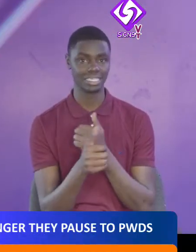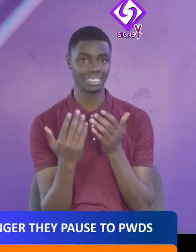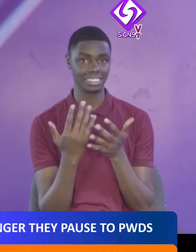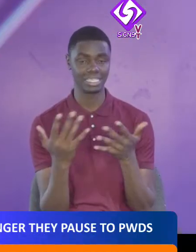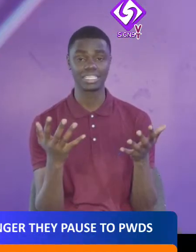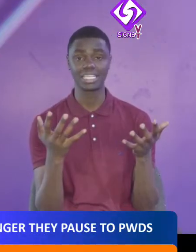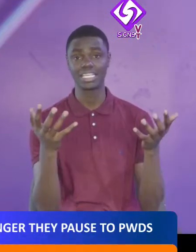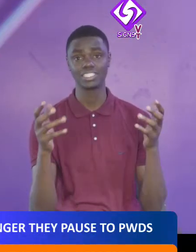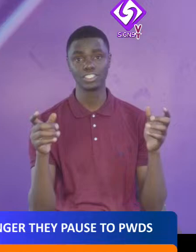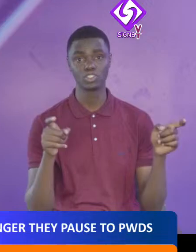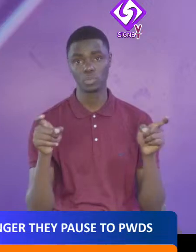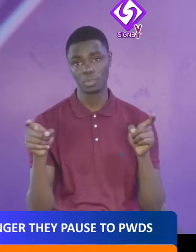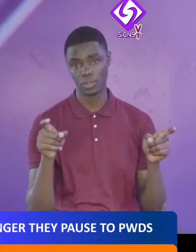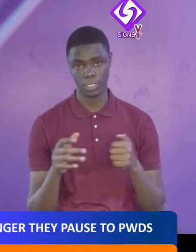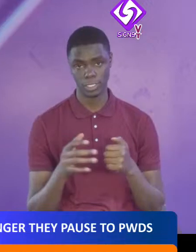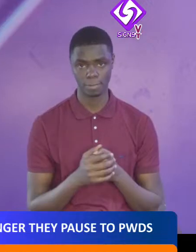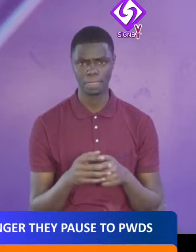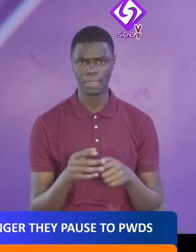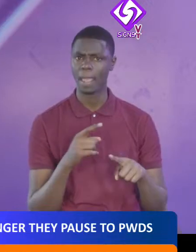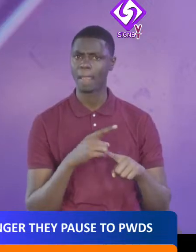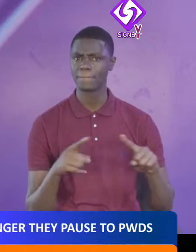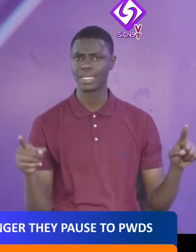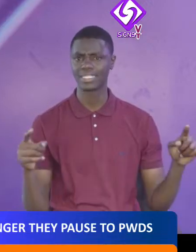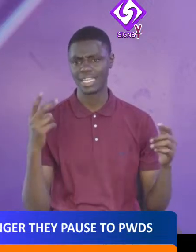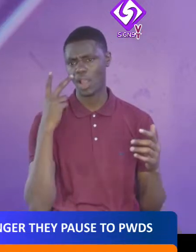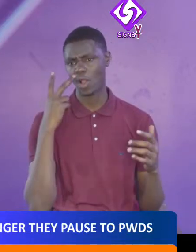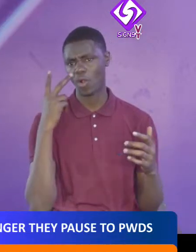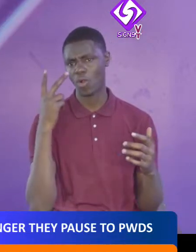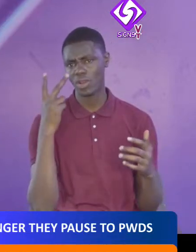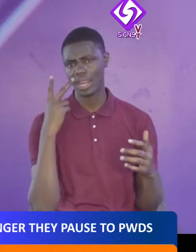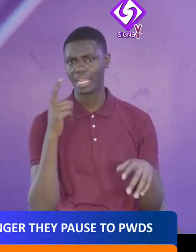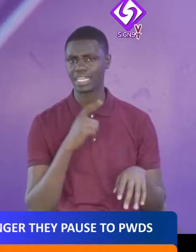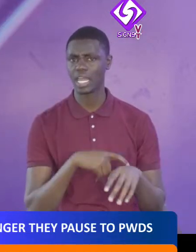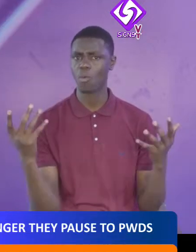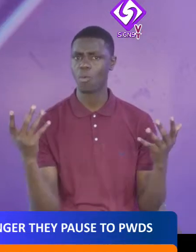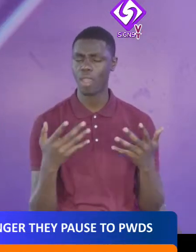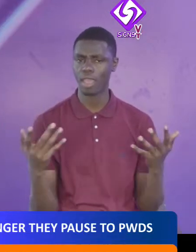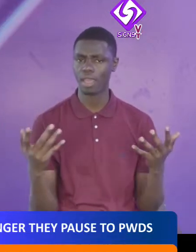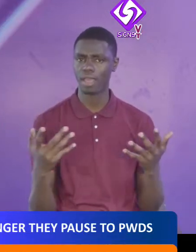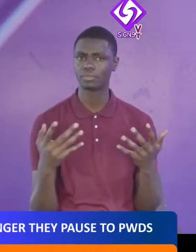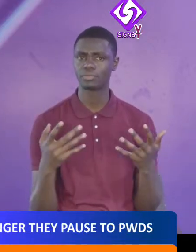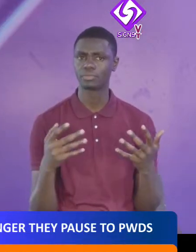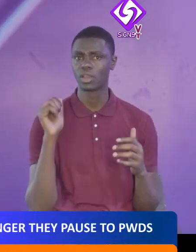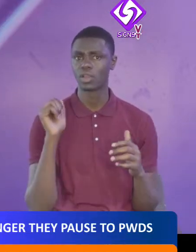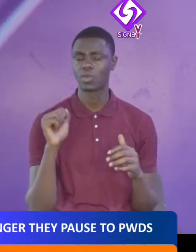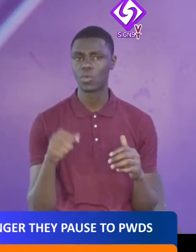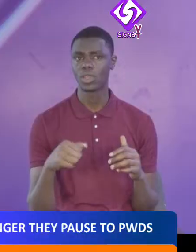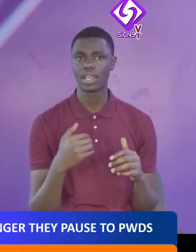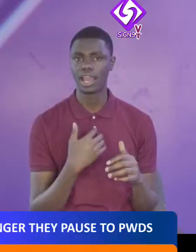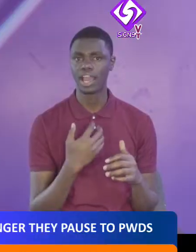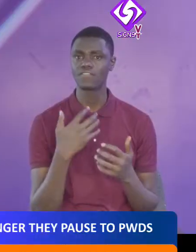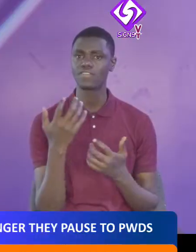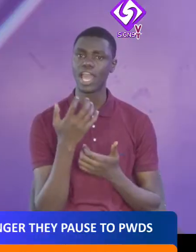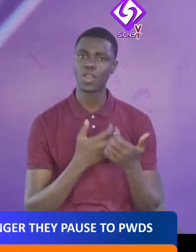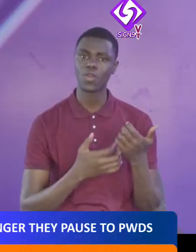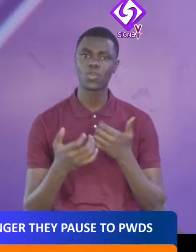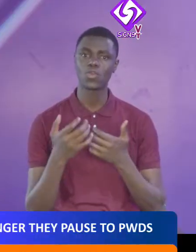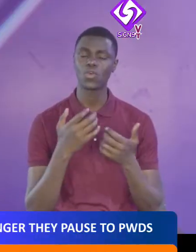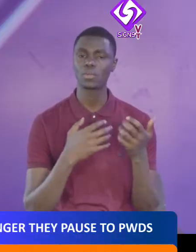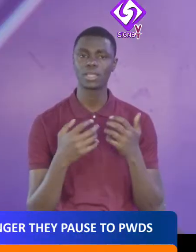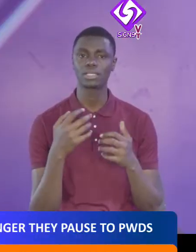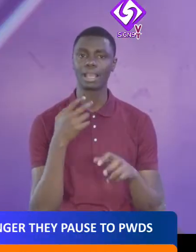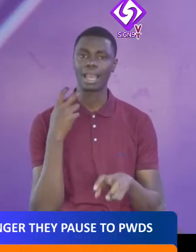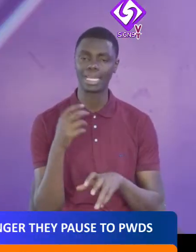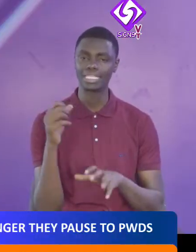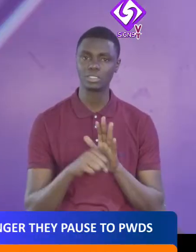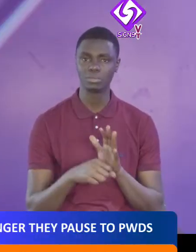regulated. Yeah. But I'm foreseeing a time when we might be in serious economic hardships because of AI. Yeah. Not that it is a bad